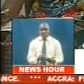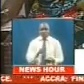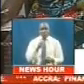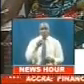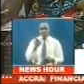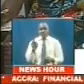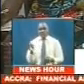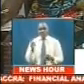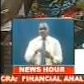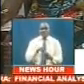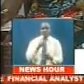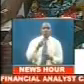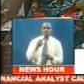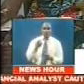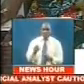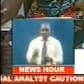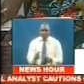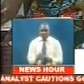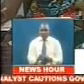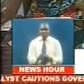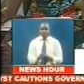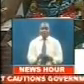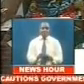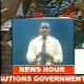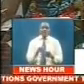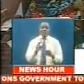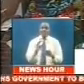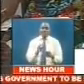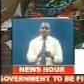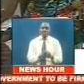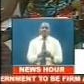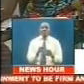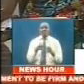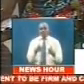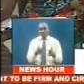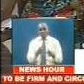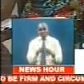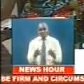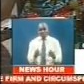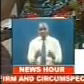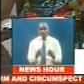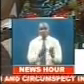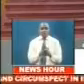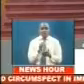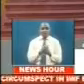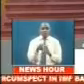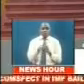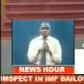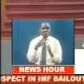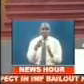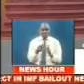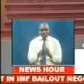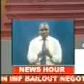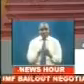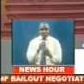2009 to 2012, when we were in the IMF program, you saw the city very much stable. So what we are saying is that under this program, we'll see stability, we'll see